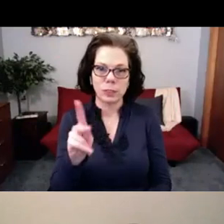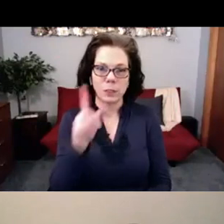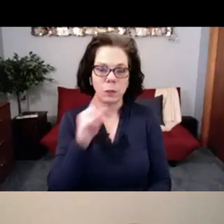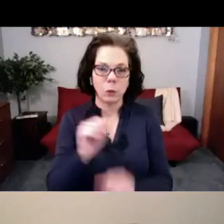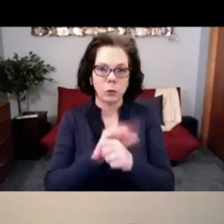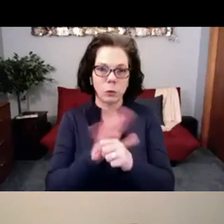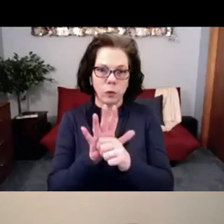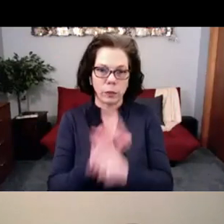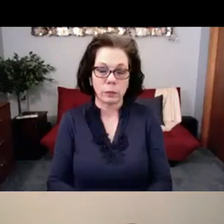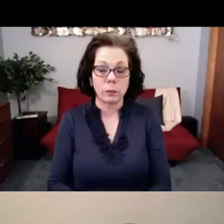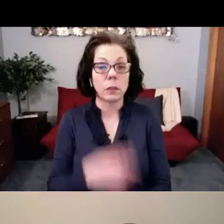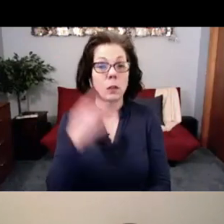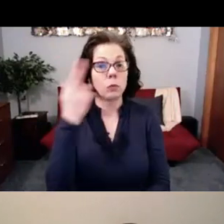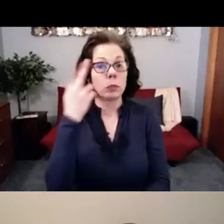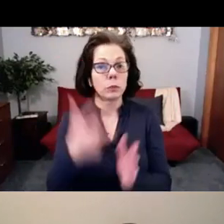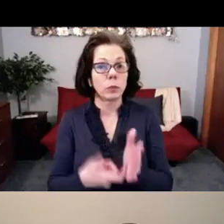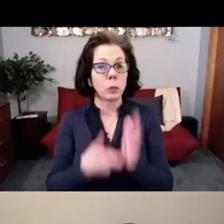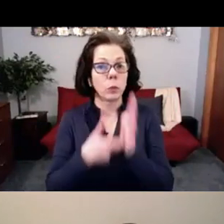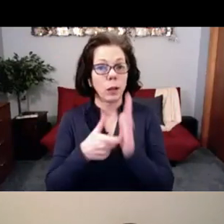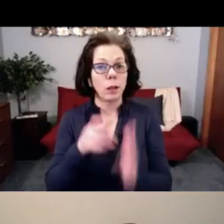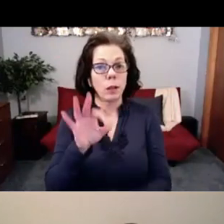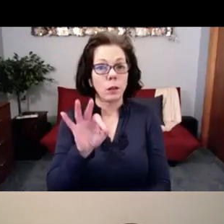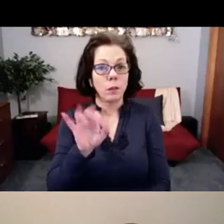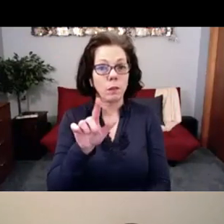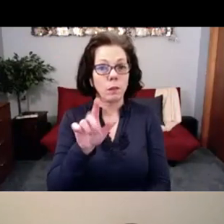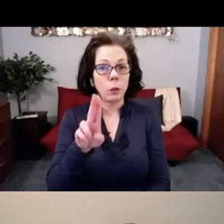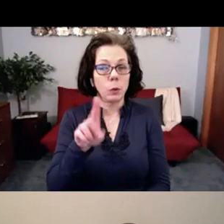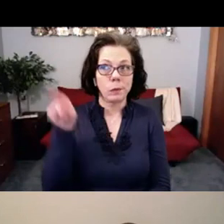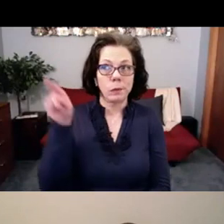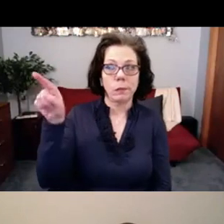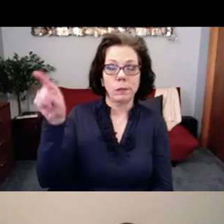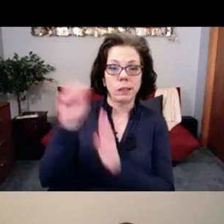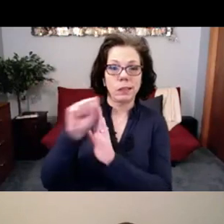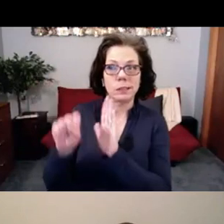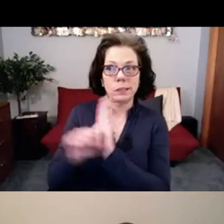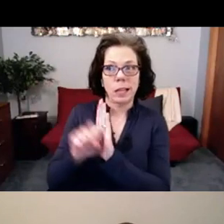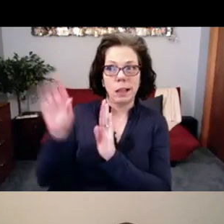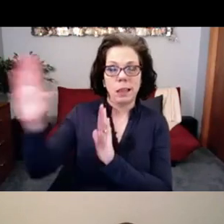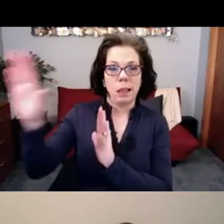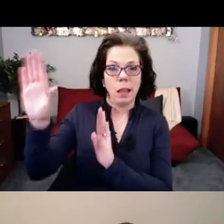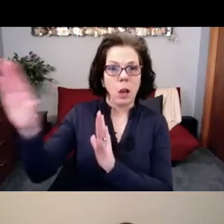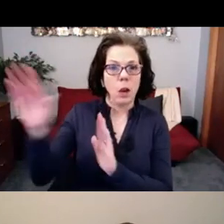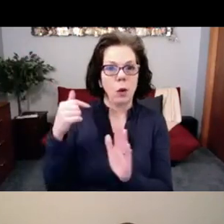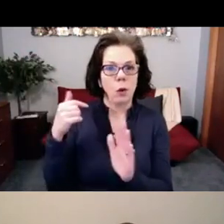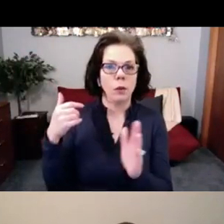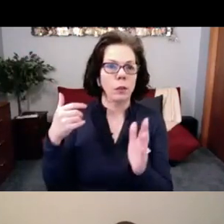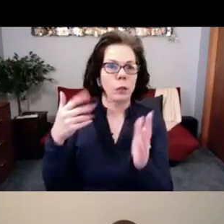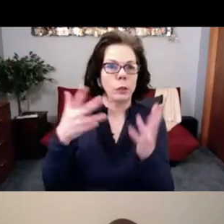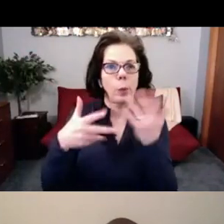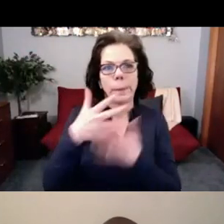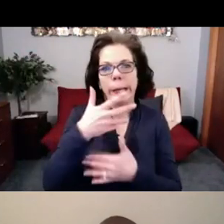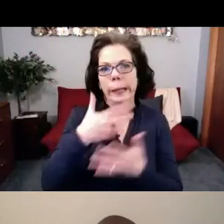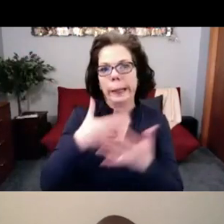the requirement of a flu vaccine was part of the state's rollout in mitigating the commingling of symptoms